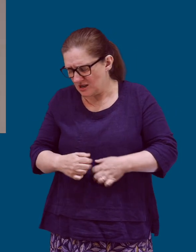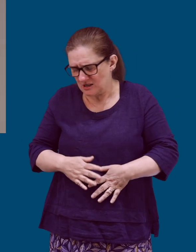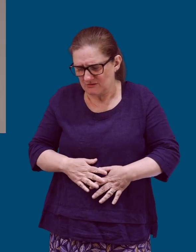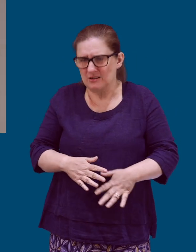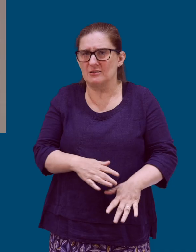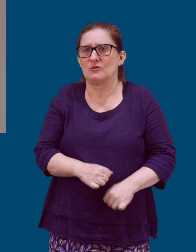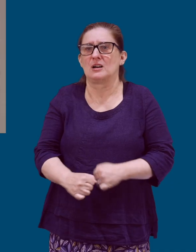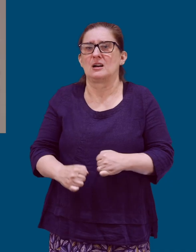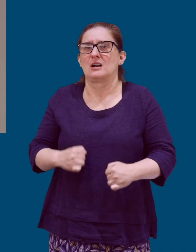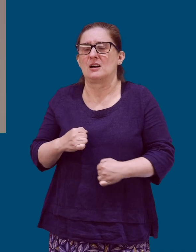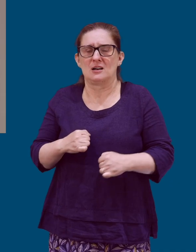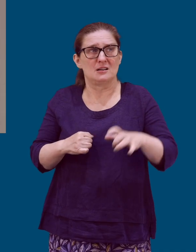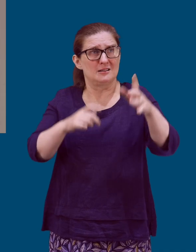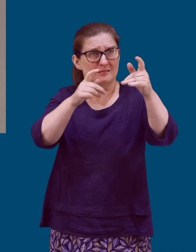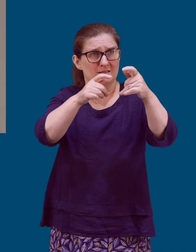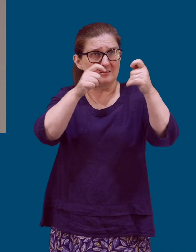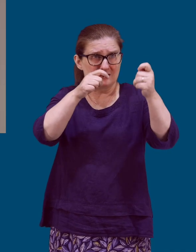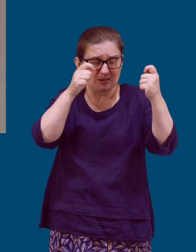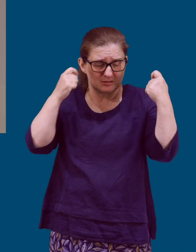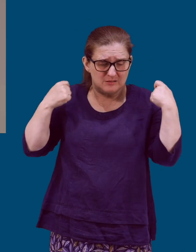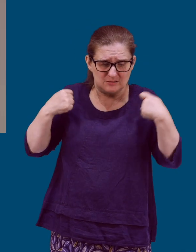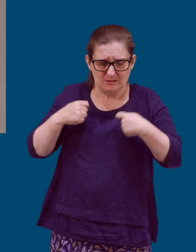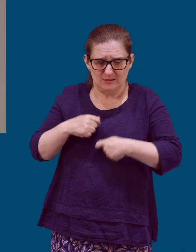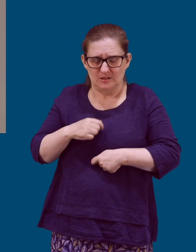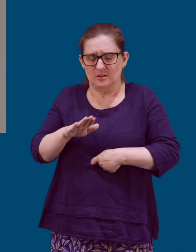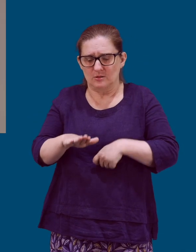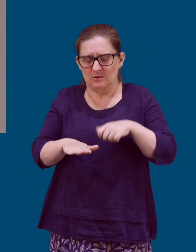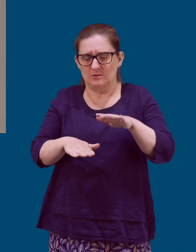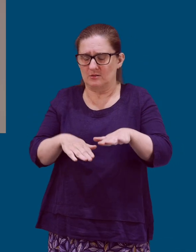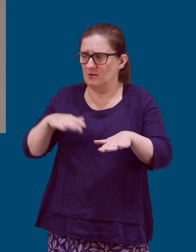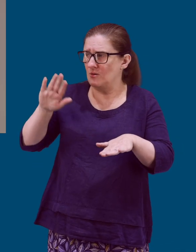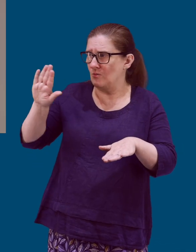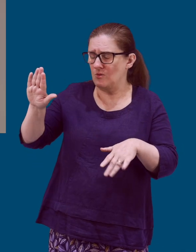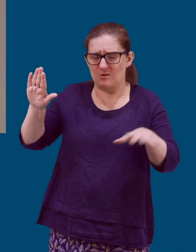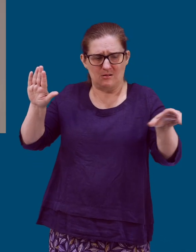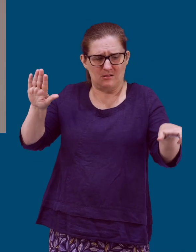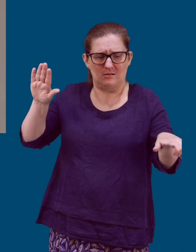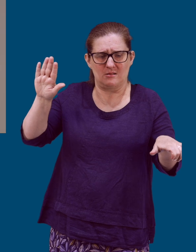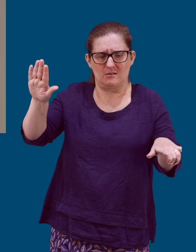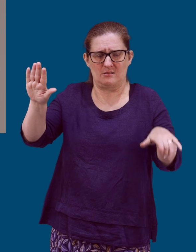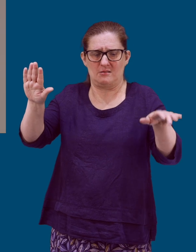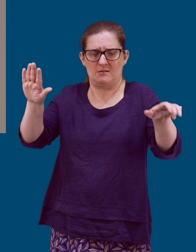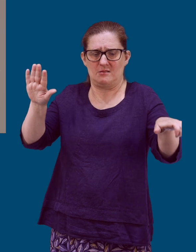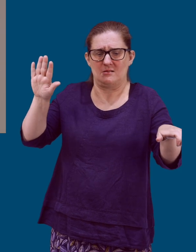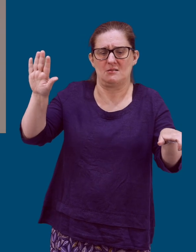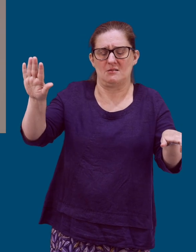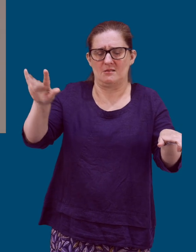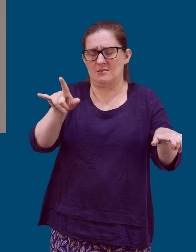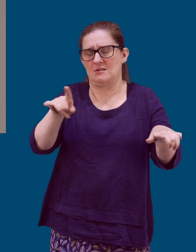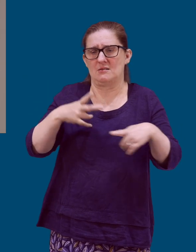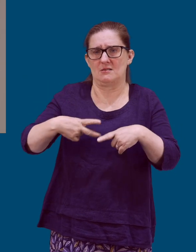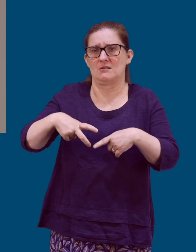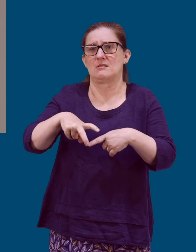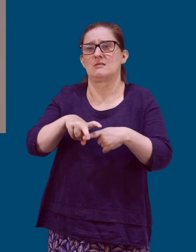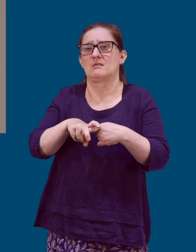and slowly put dressing gown on. Walk to bedroom, slowly hold walls. Get dressed. Sit down for trousers